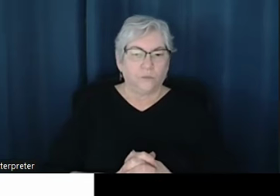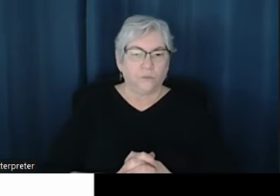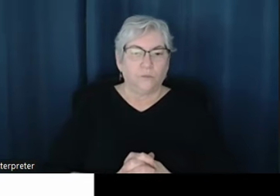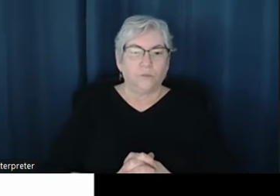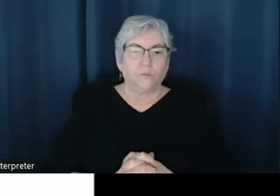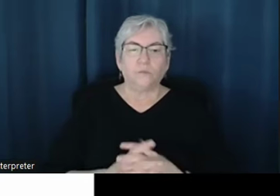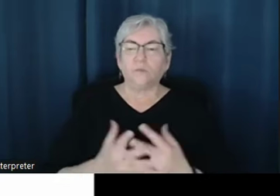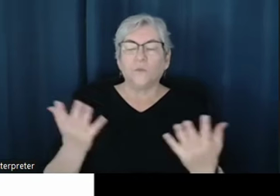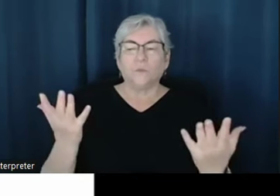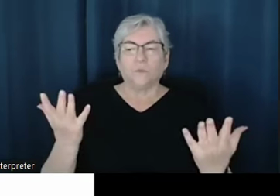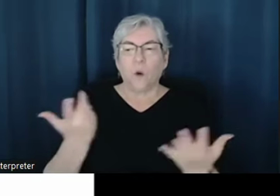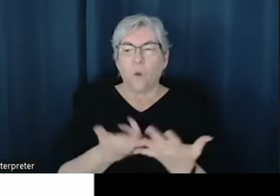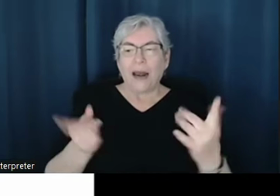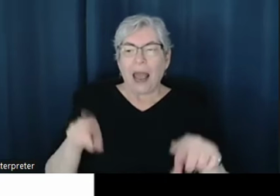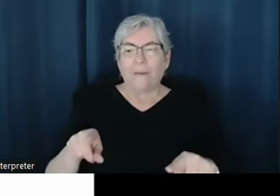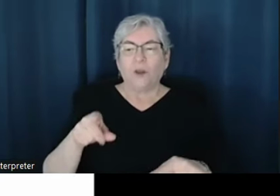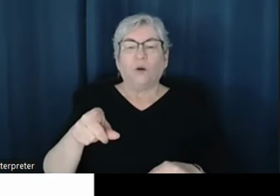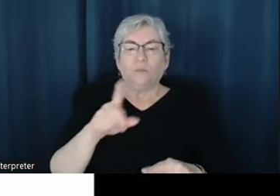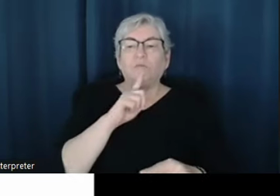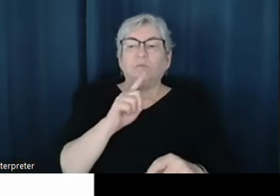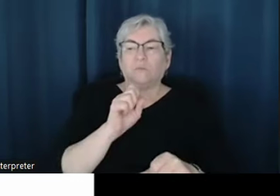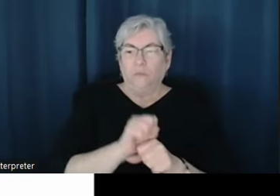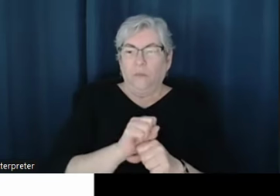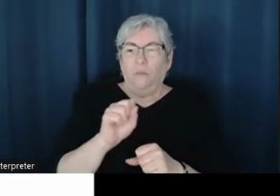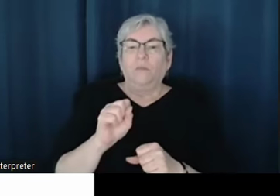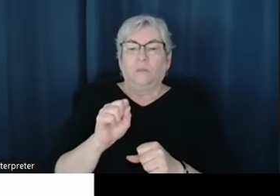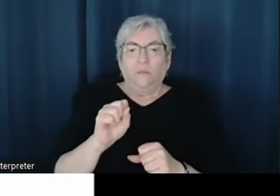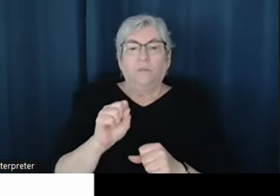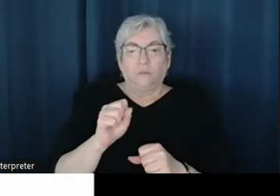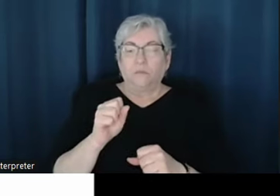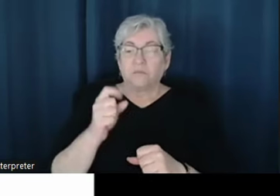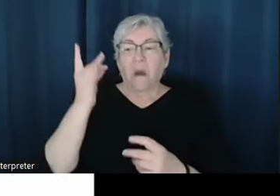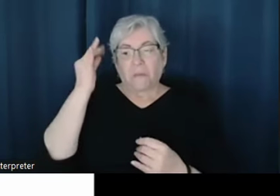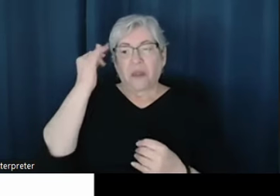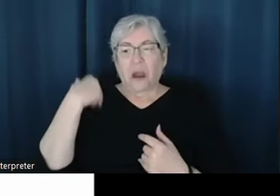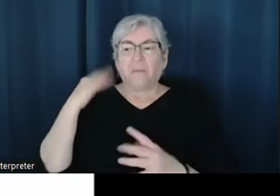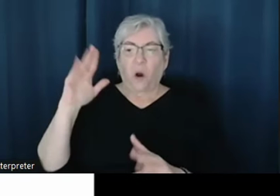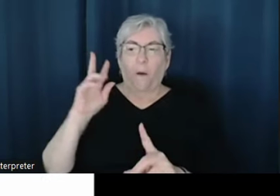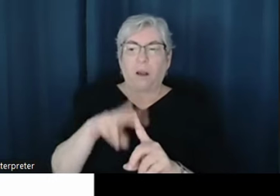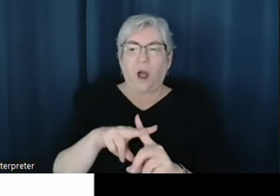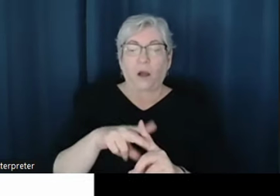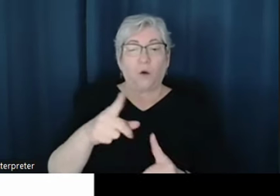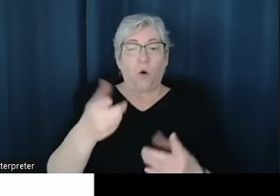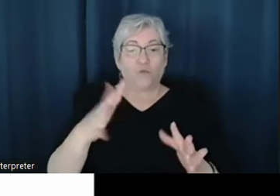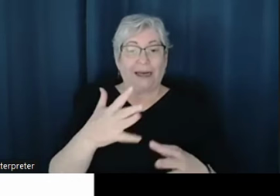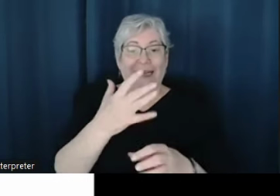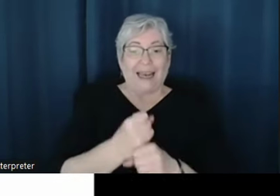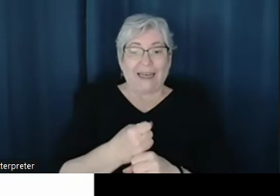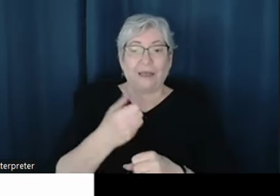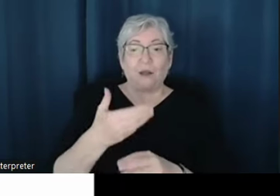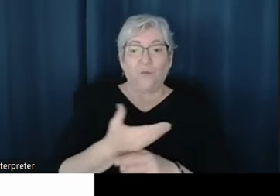So what happens if you are considering applying? If you're already receiving